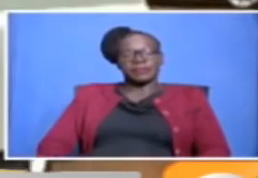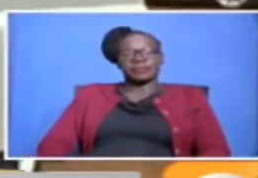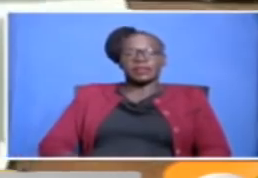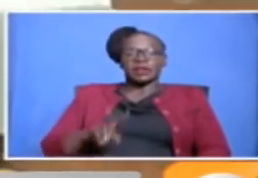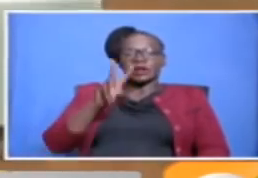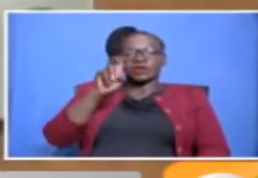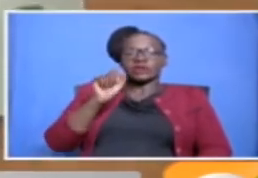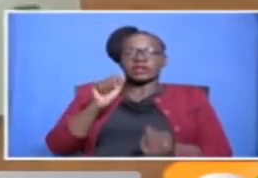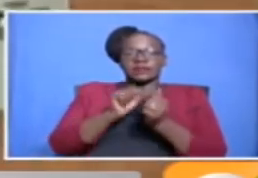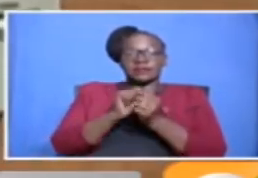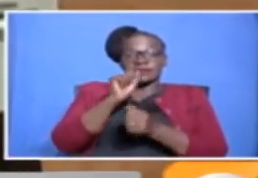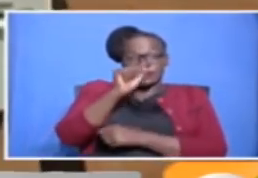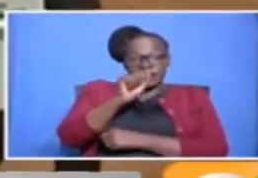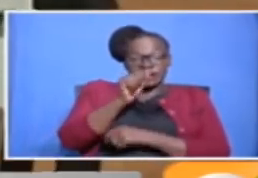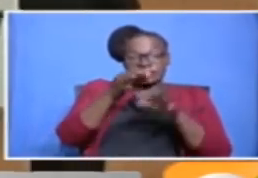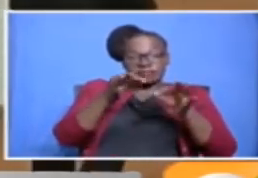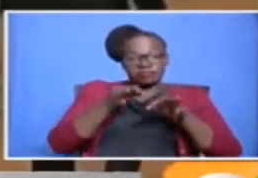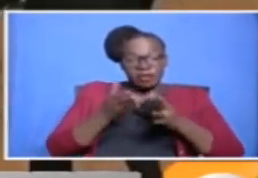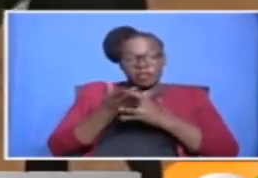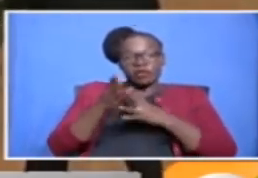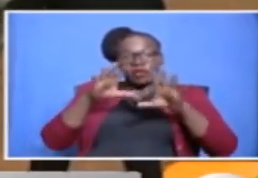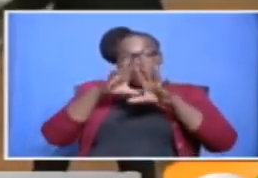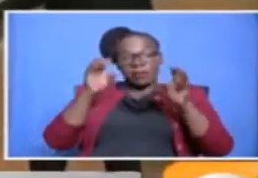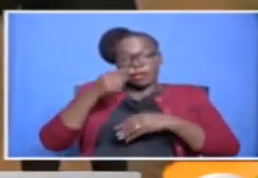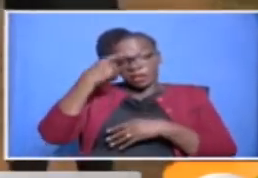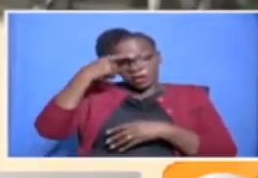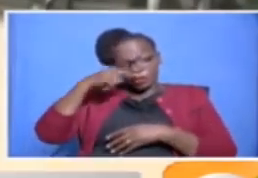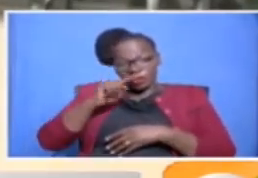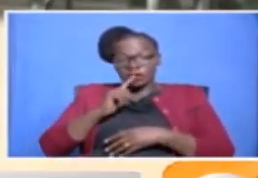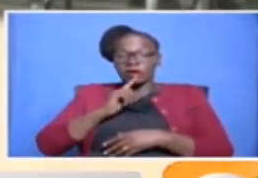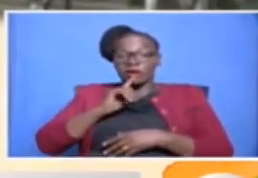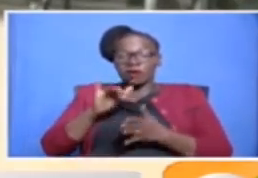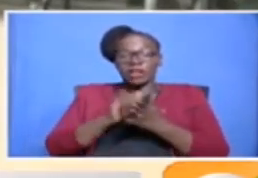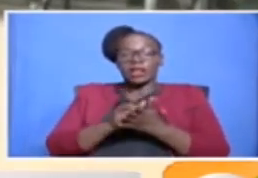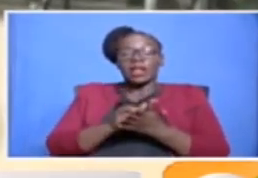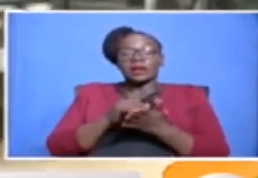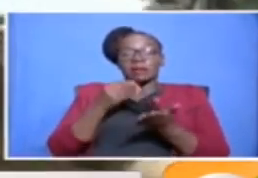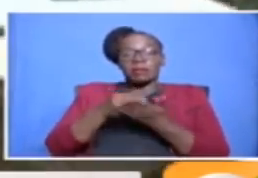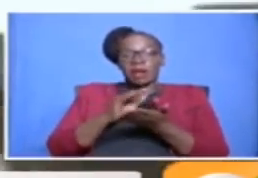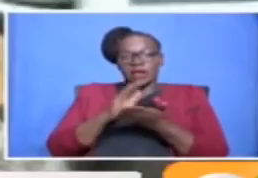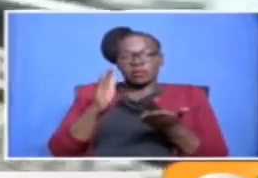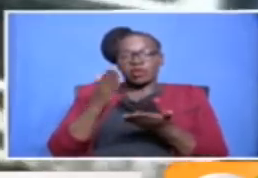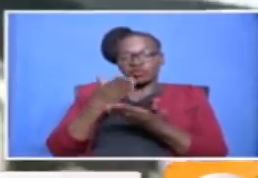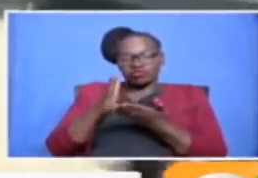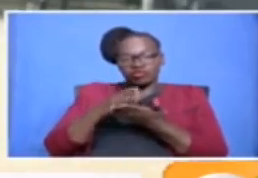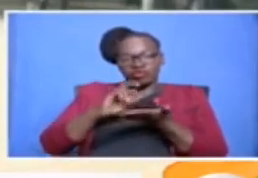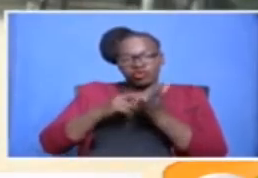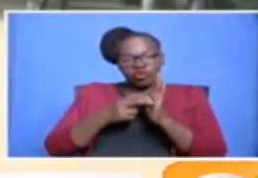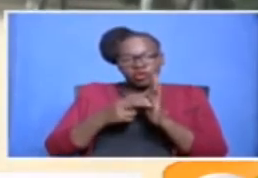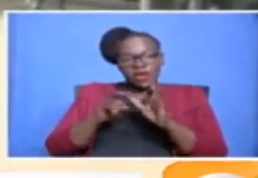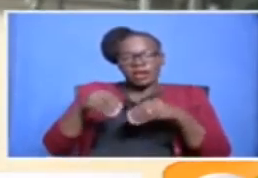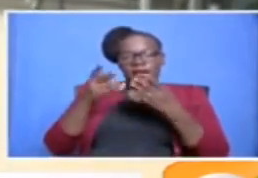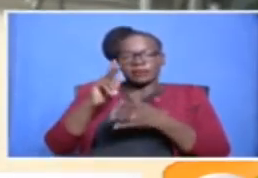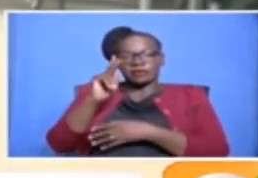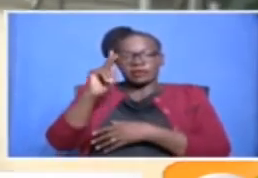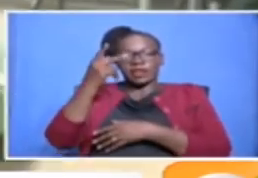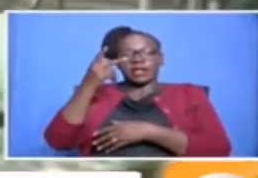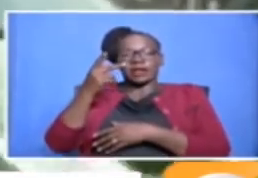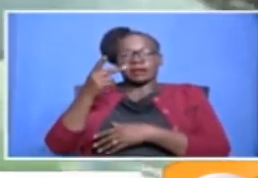2015, Treasury, through a budget policy statement, directed that a bigger share of the leasing contracts be awarded to Kenyan